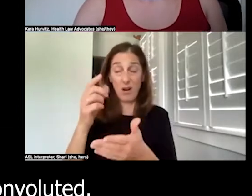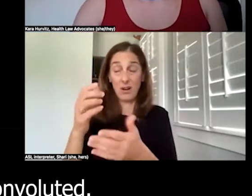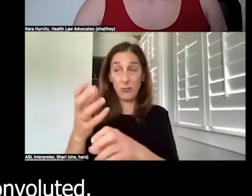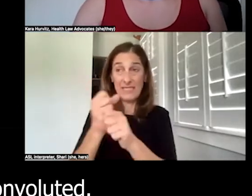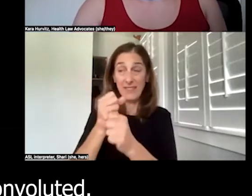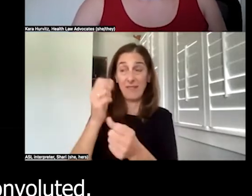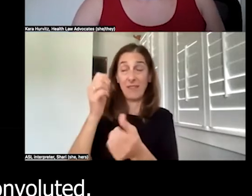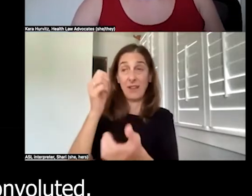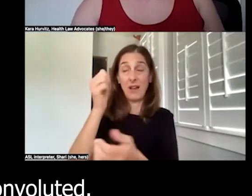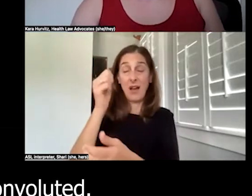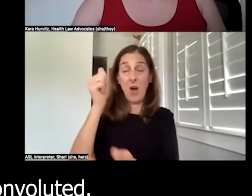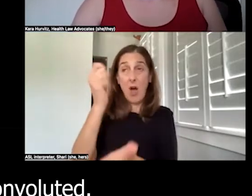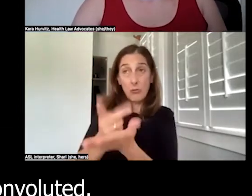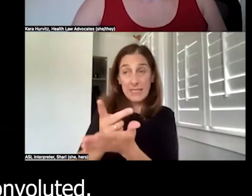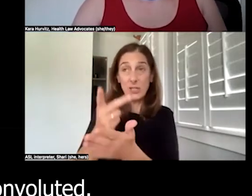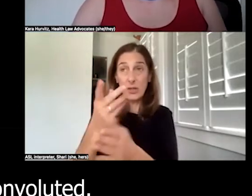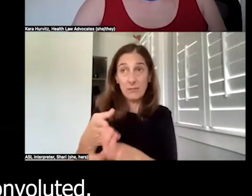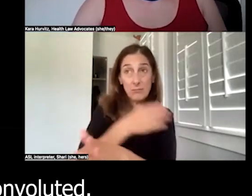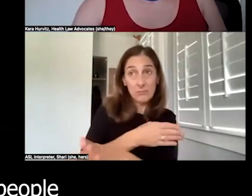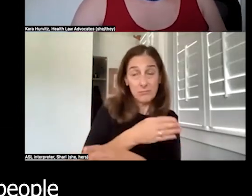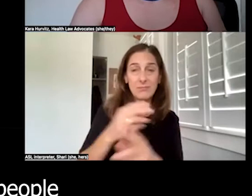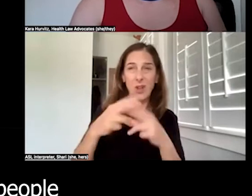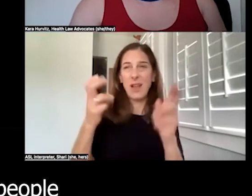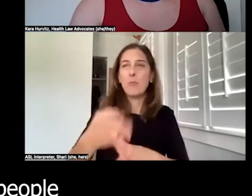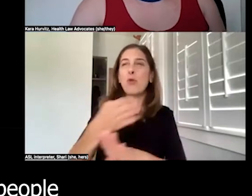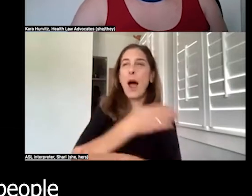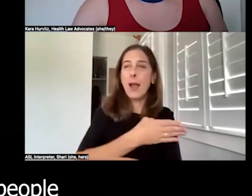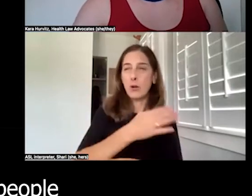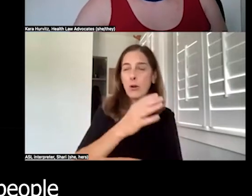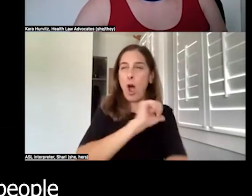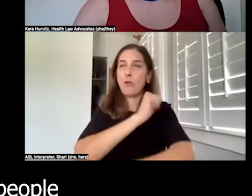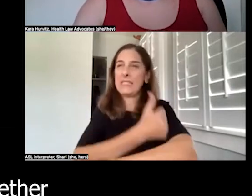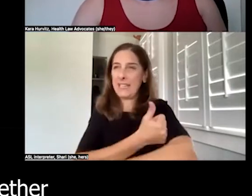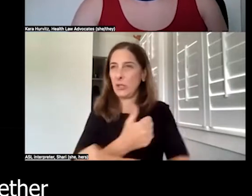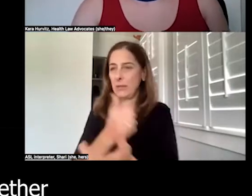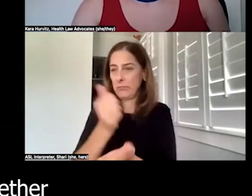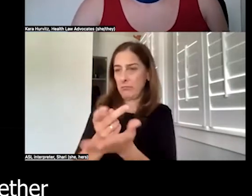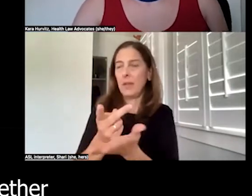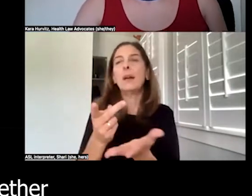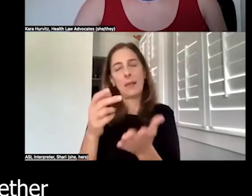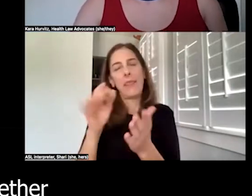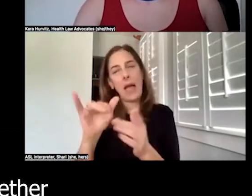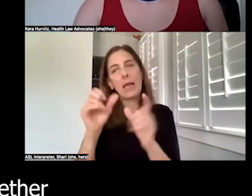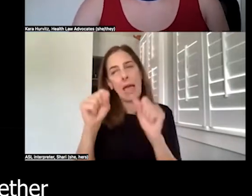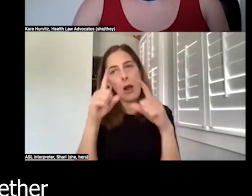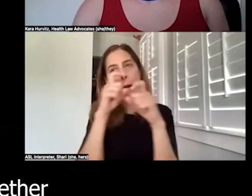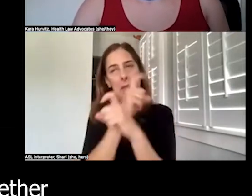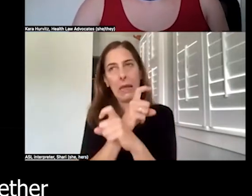are they're kind of non-intuitive and convoluted. It can often be difficult for people to get all of the pieces